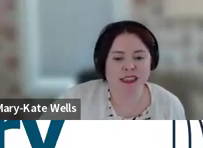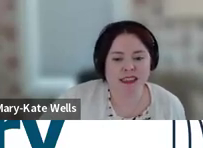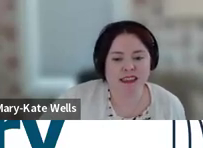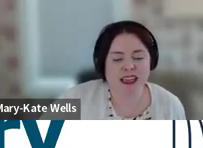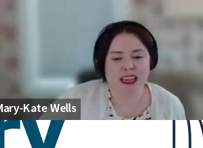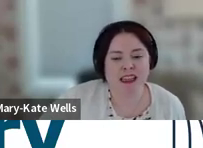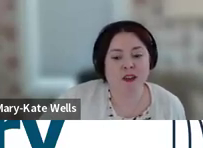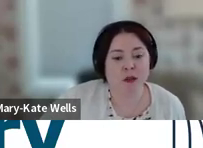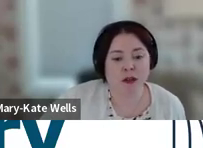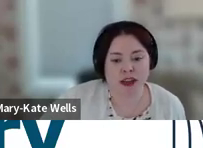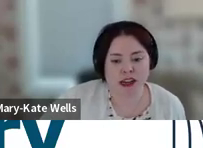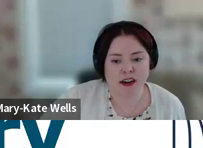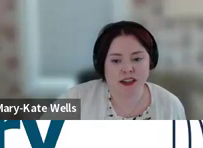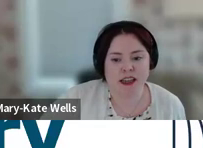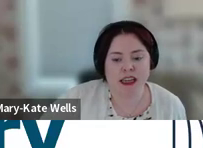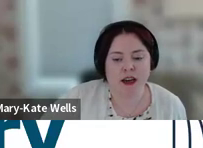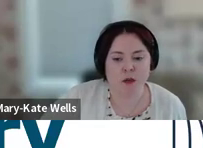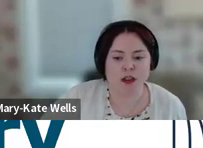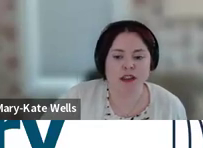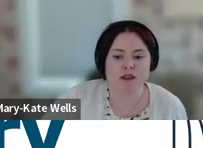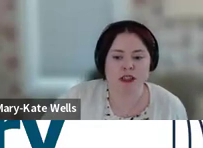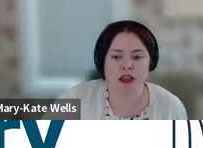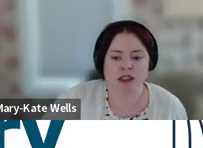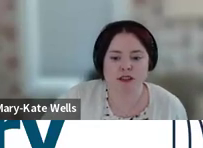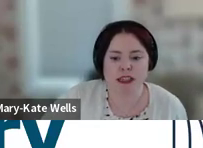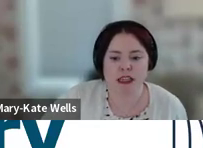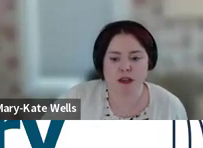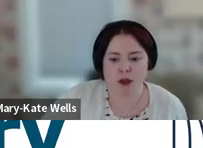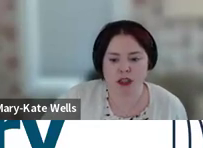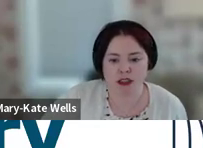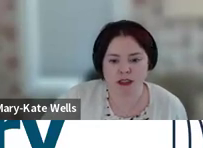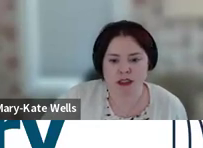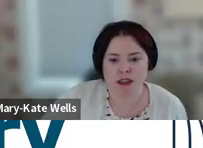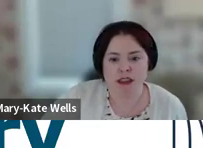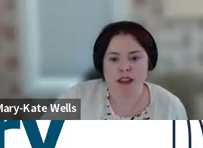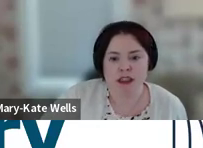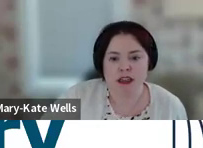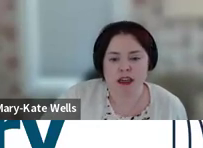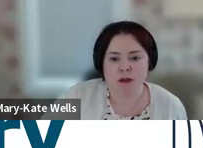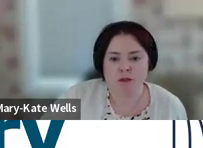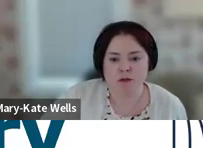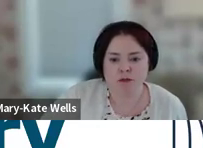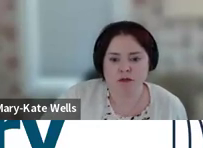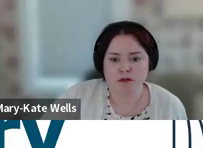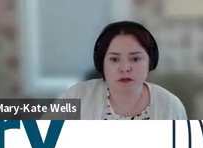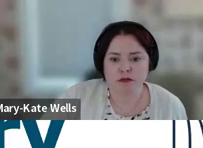change that holds states and or providers accountable and responsive to input.